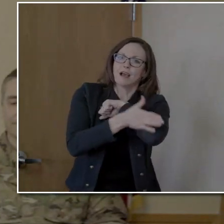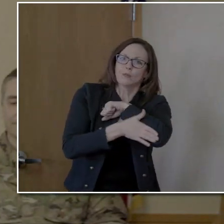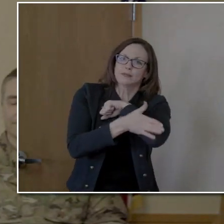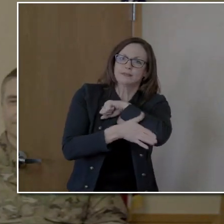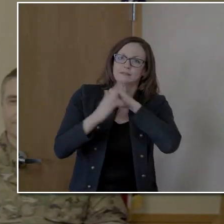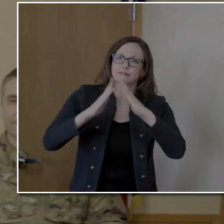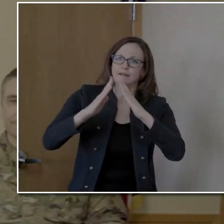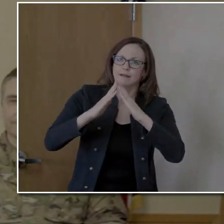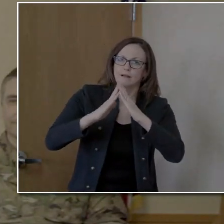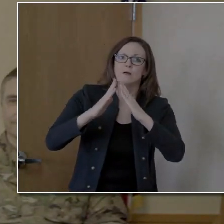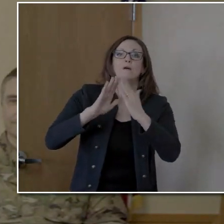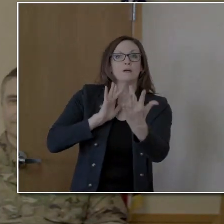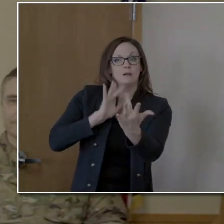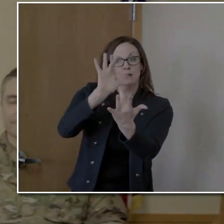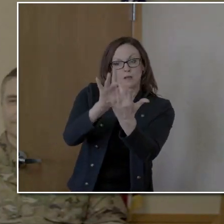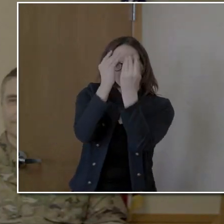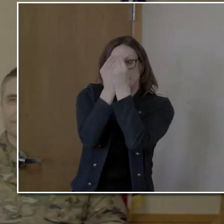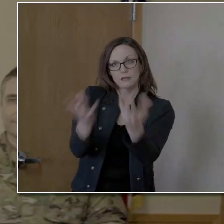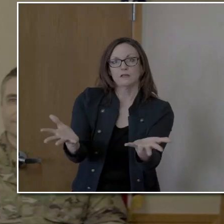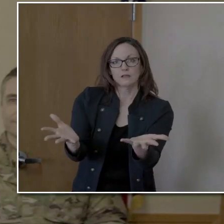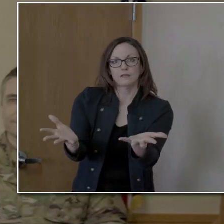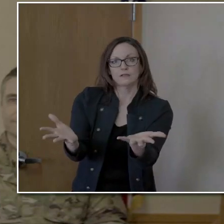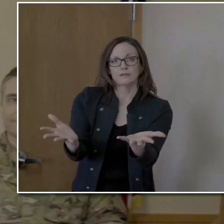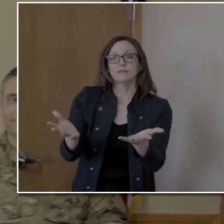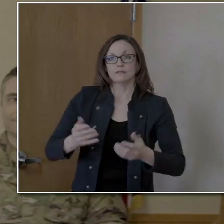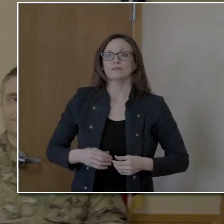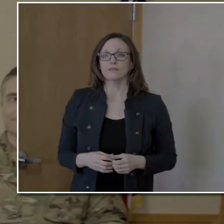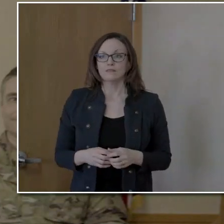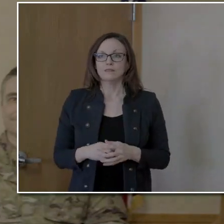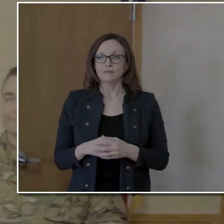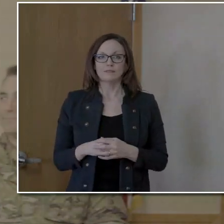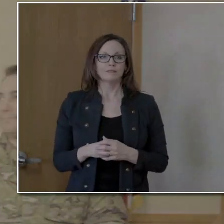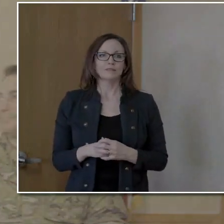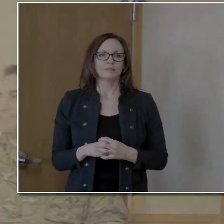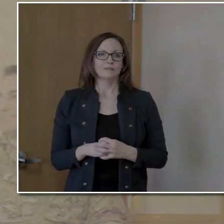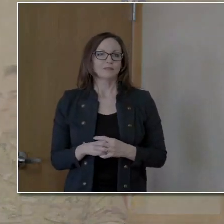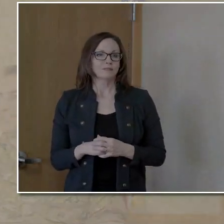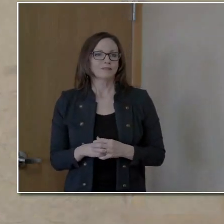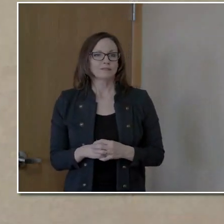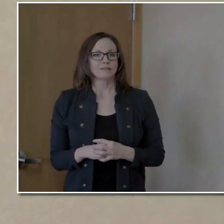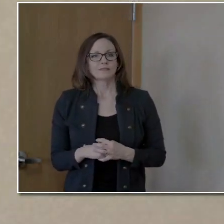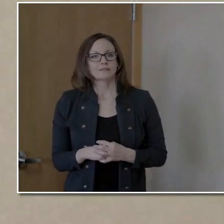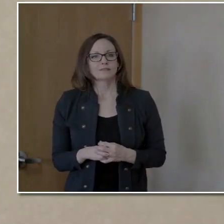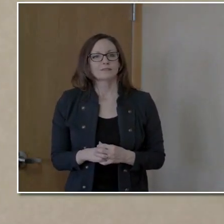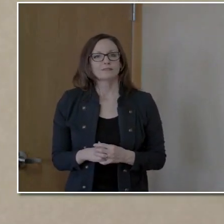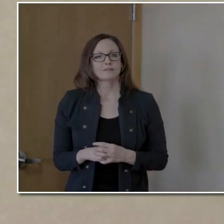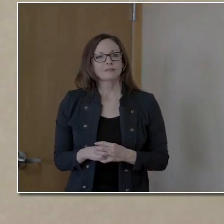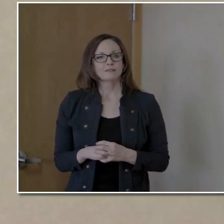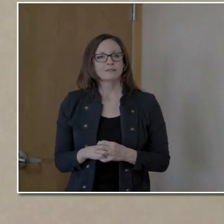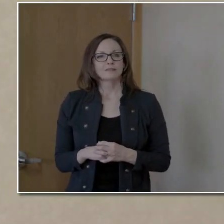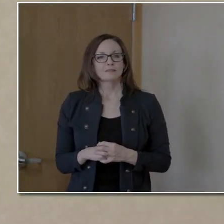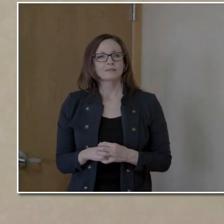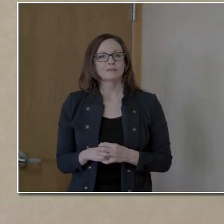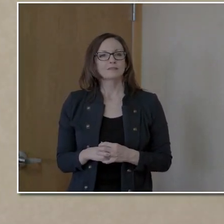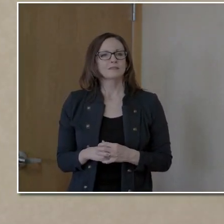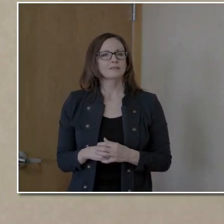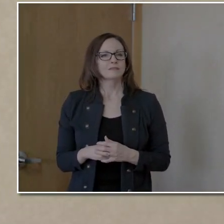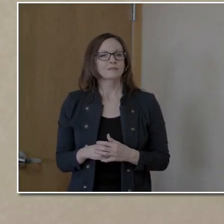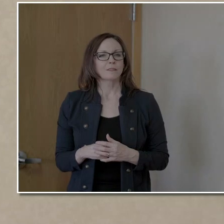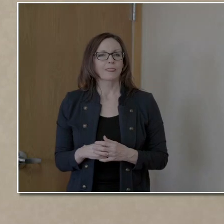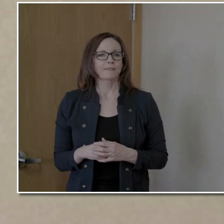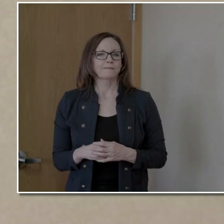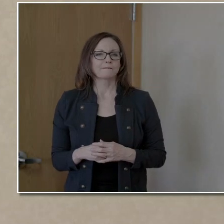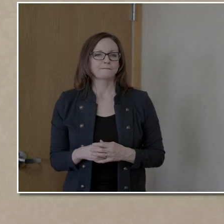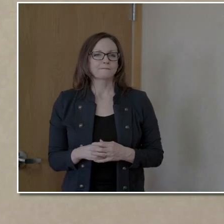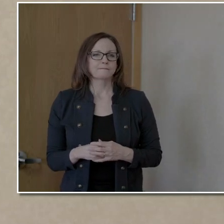a gap with physicians in ordering tests. Why is that? That's a great question, and it's one we're working with our healthcare